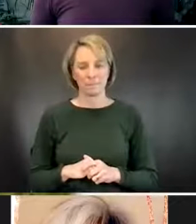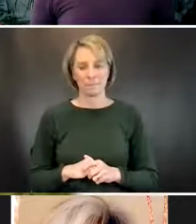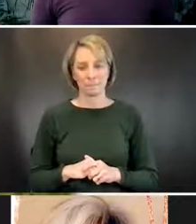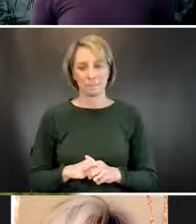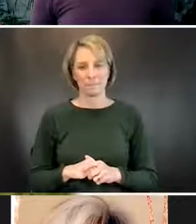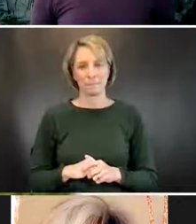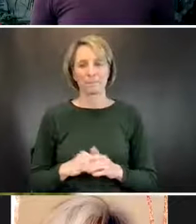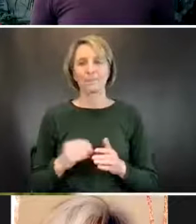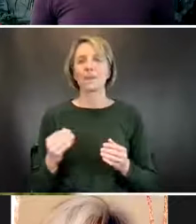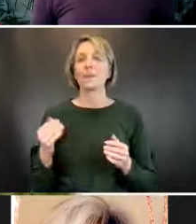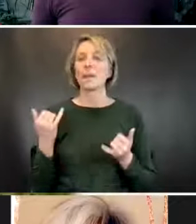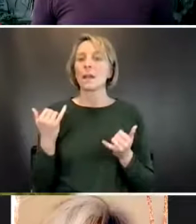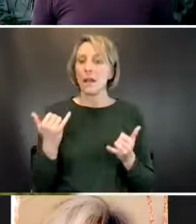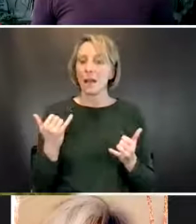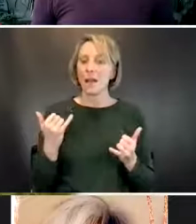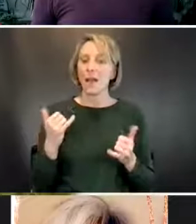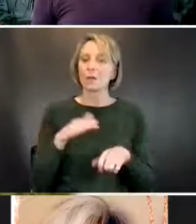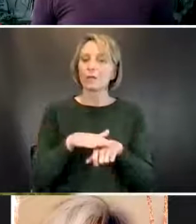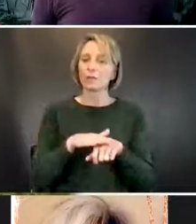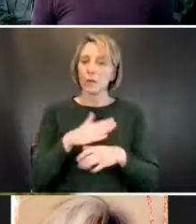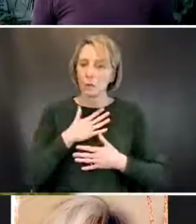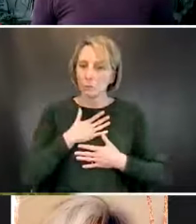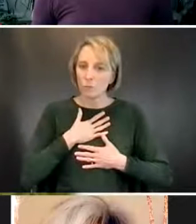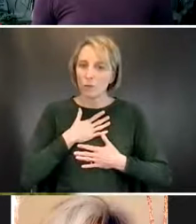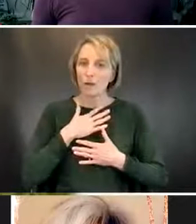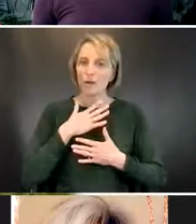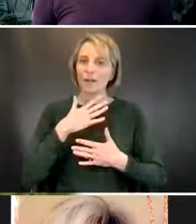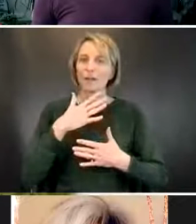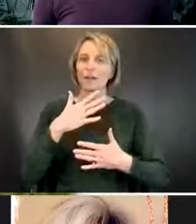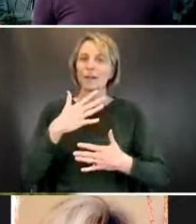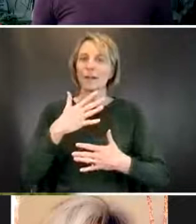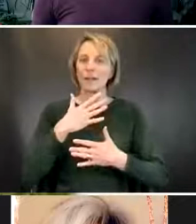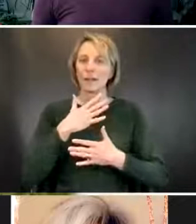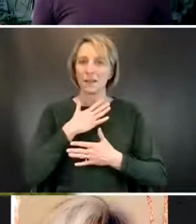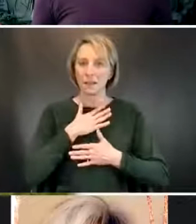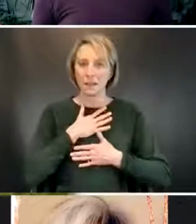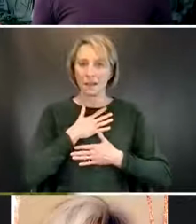Take a few deep, slow breaths here.